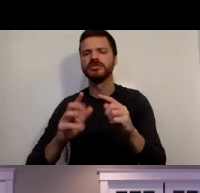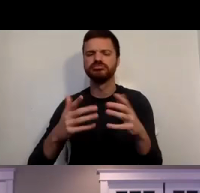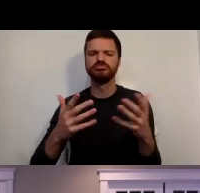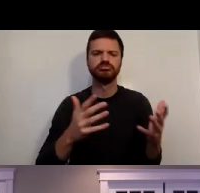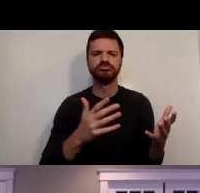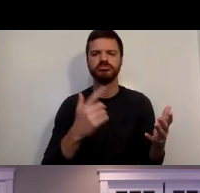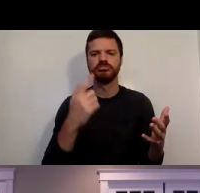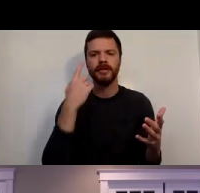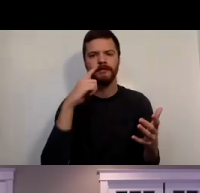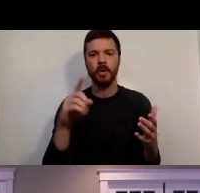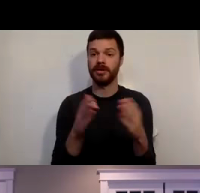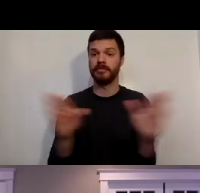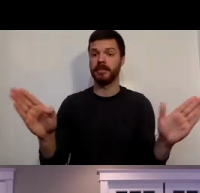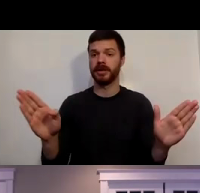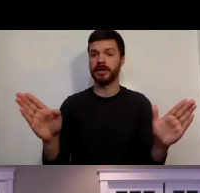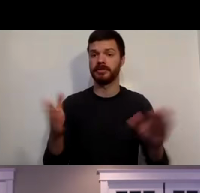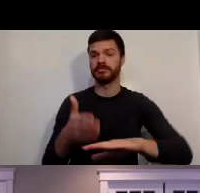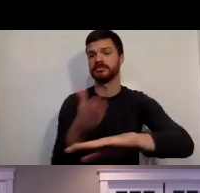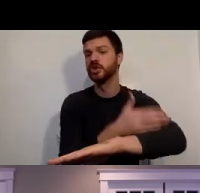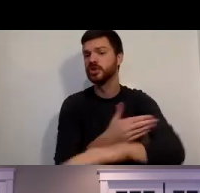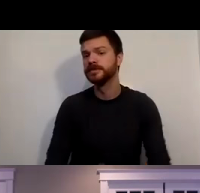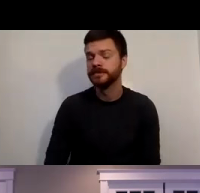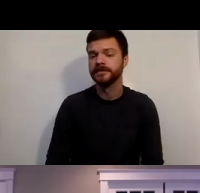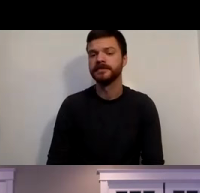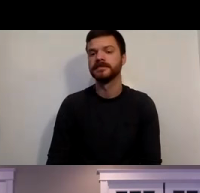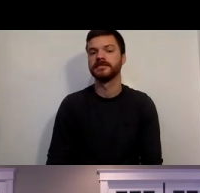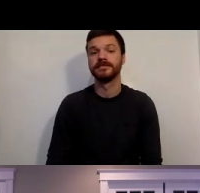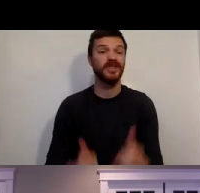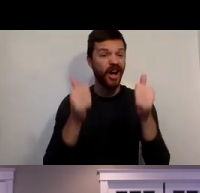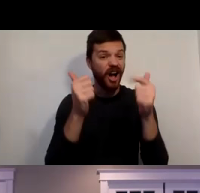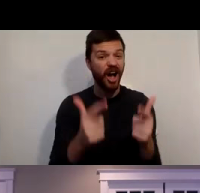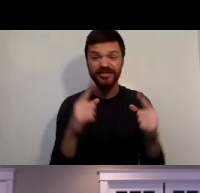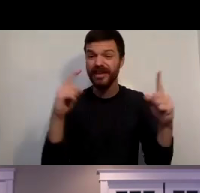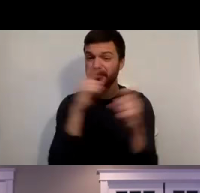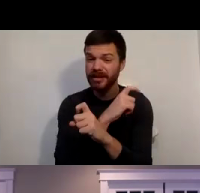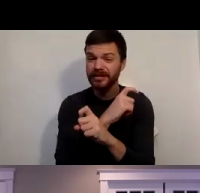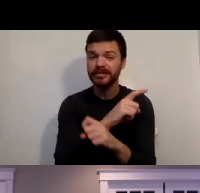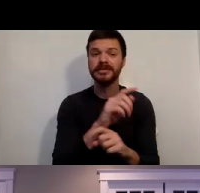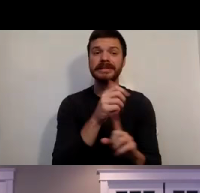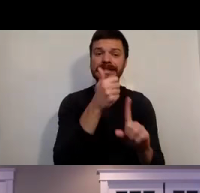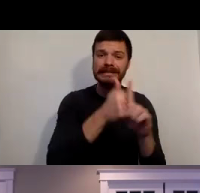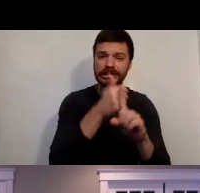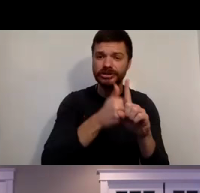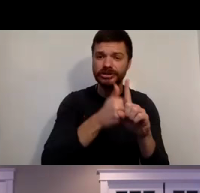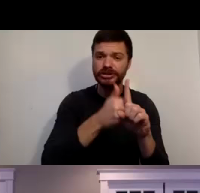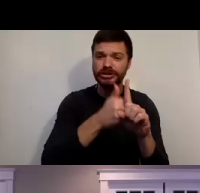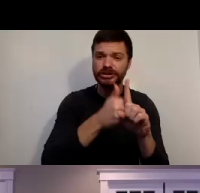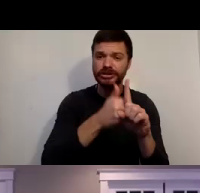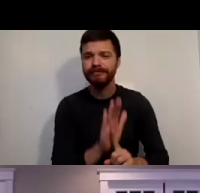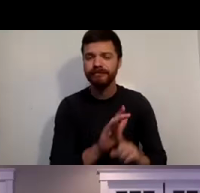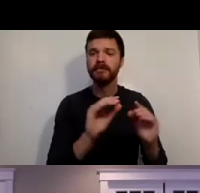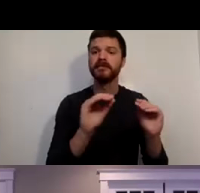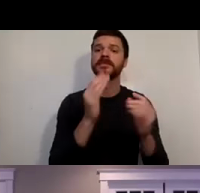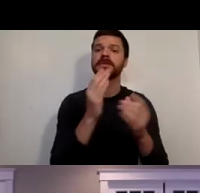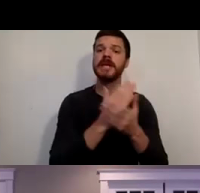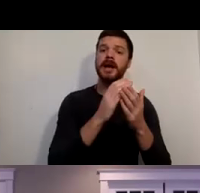the public good. And all of these are complex and have characteristics in their own right that make them more or less difficult